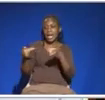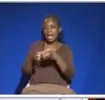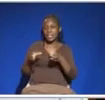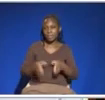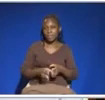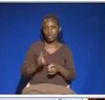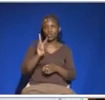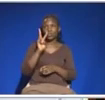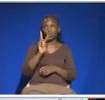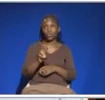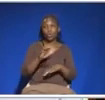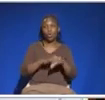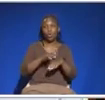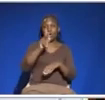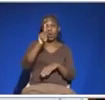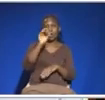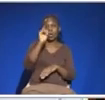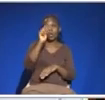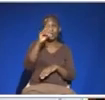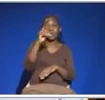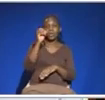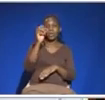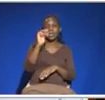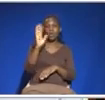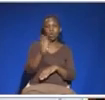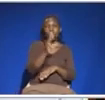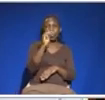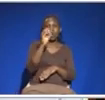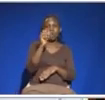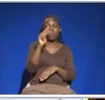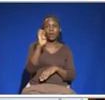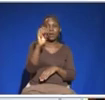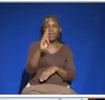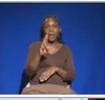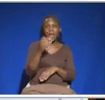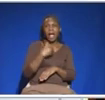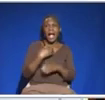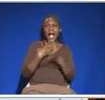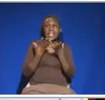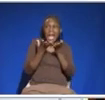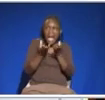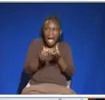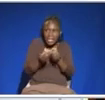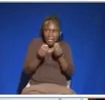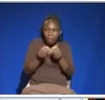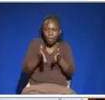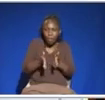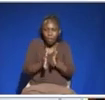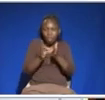2, that is Kingdom Monera. So Kingdom Monera comprises of the simplest forms of living